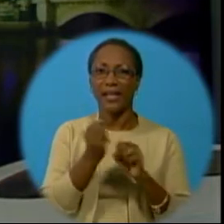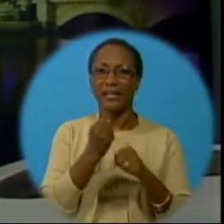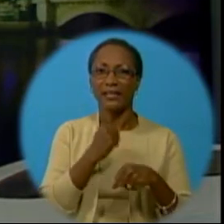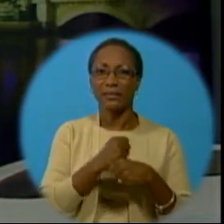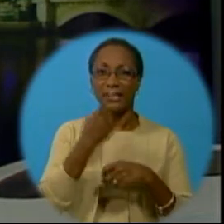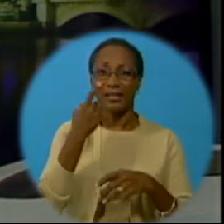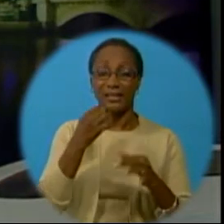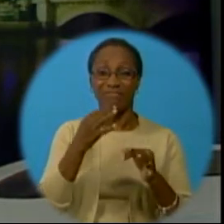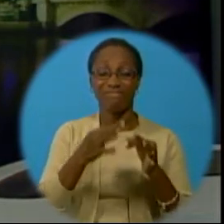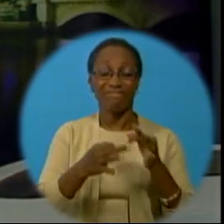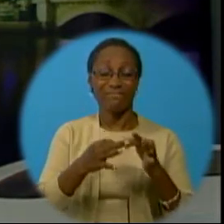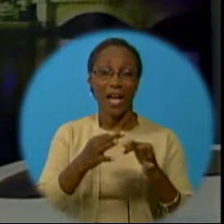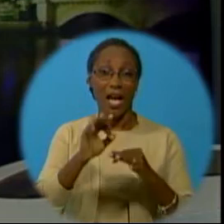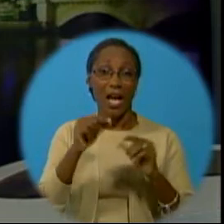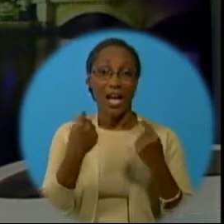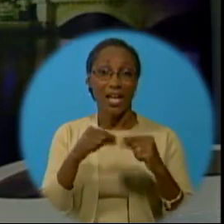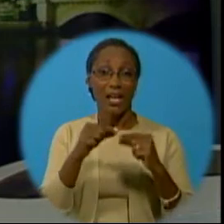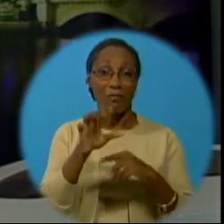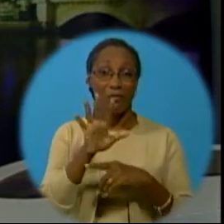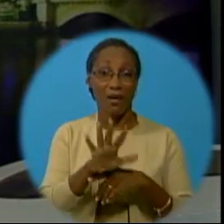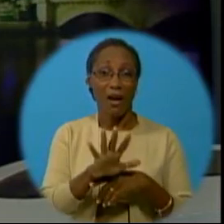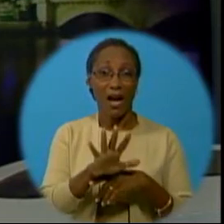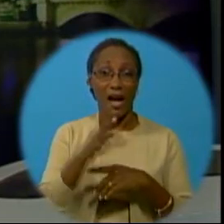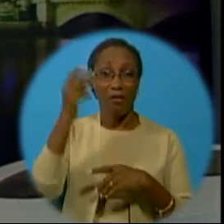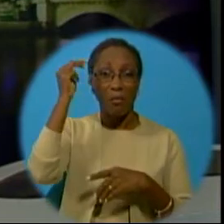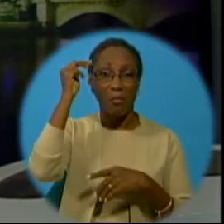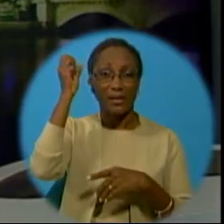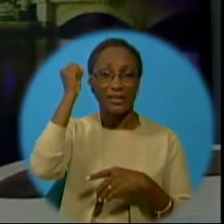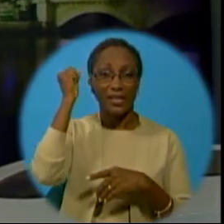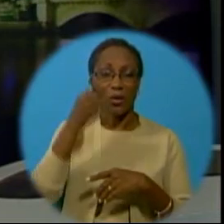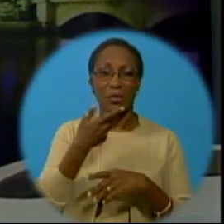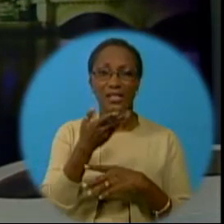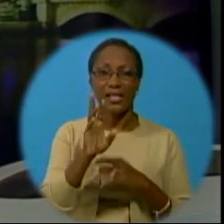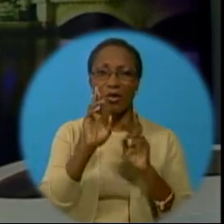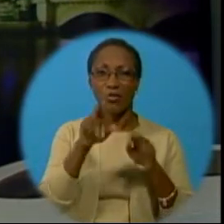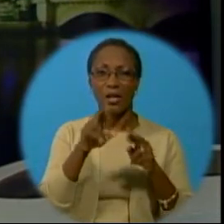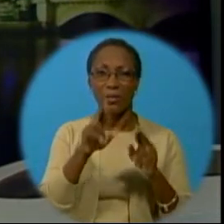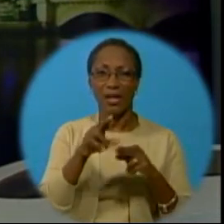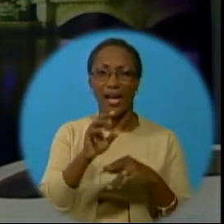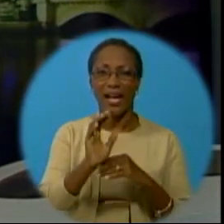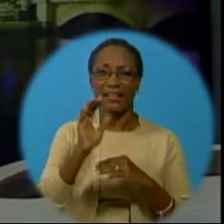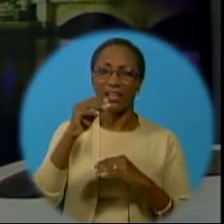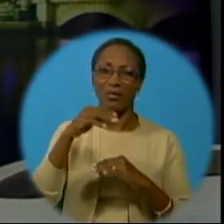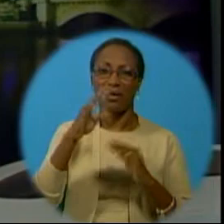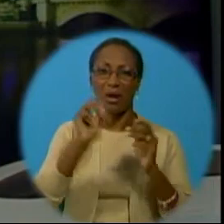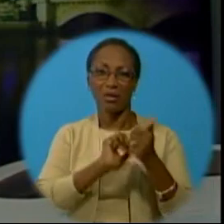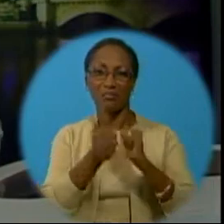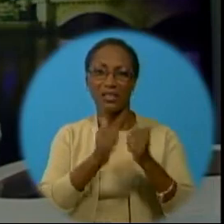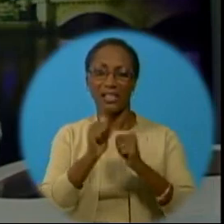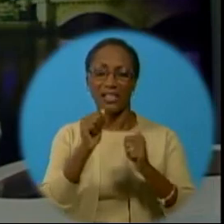Co-Operators General Insurance Premier League Final Series. CBC's Mark Seal was at the Wildy Gym and reports on the seesaw battle that was Game